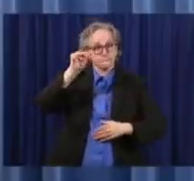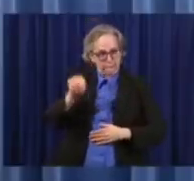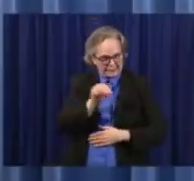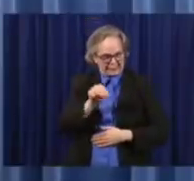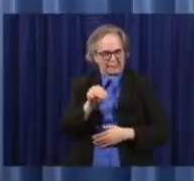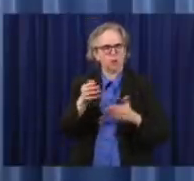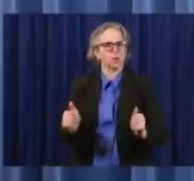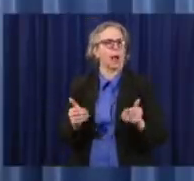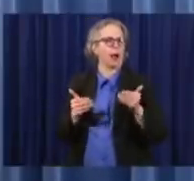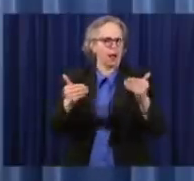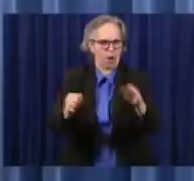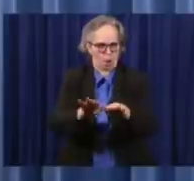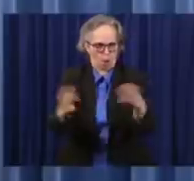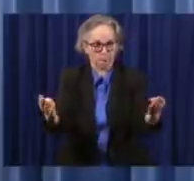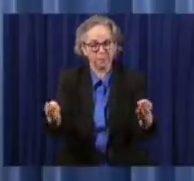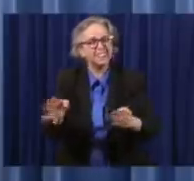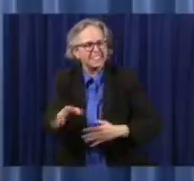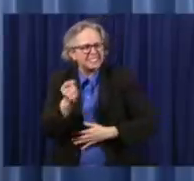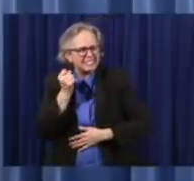continue to have people work from home.